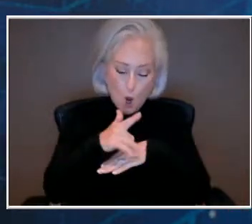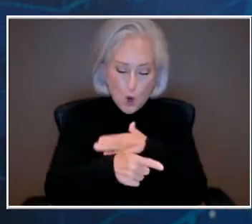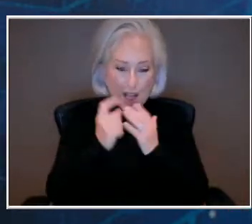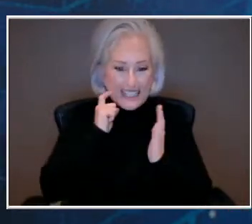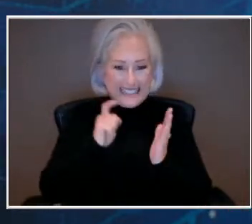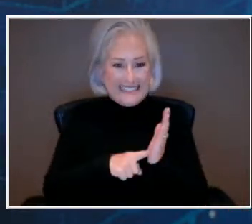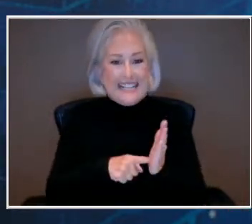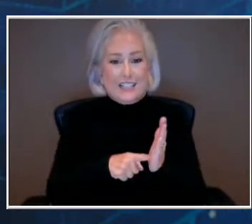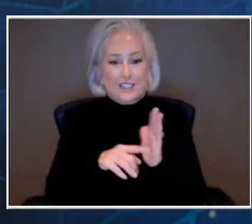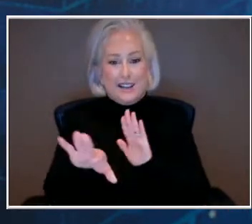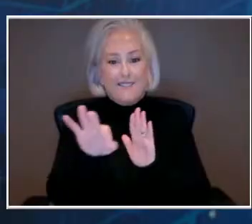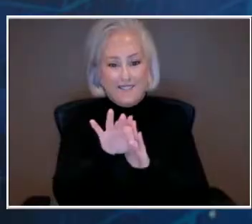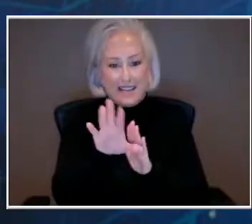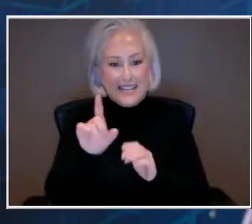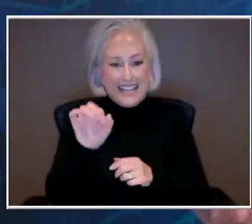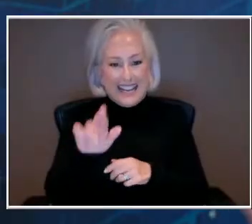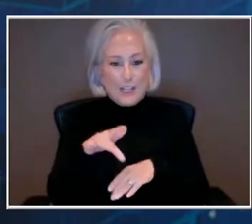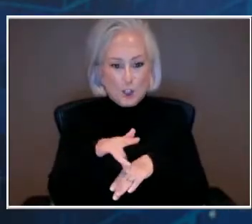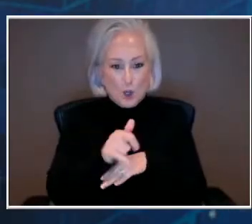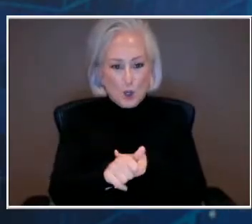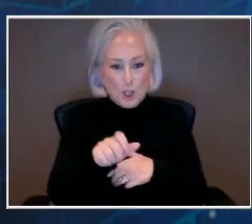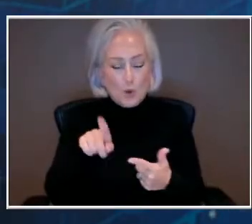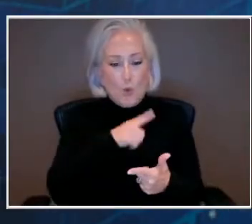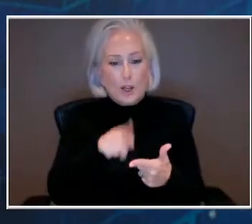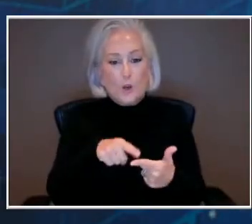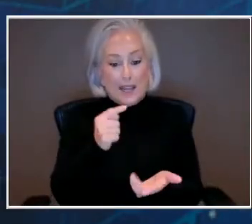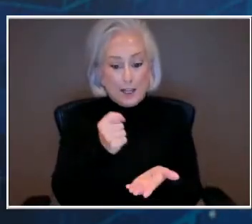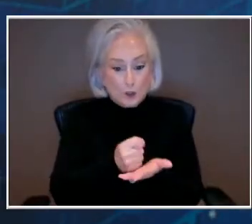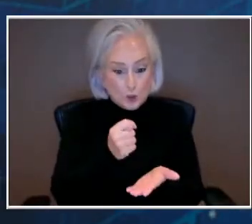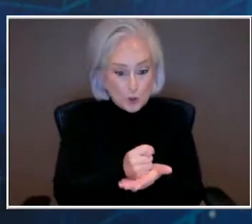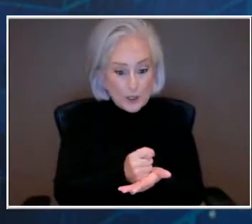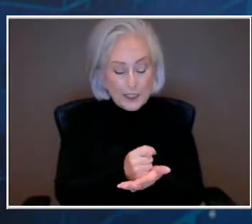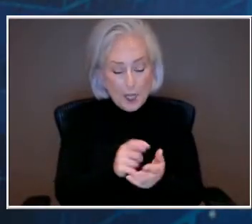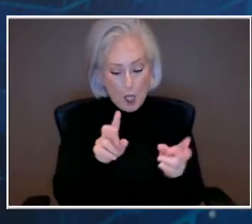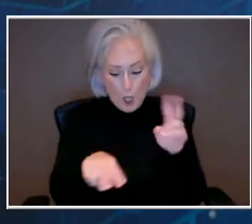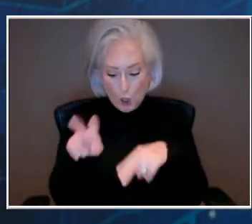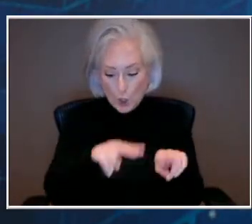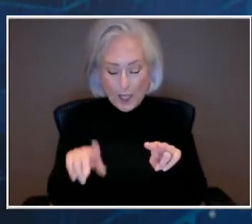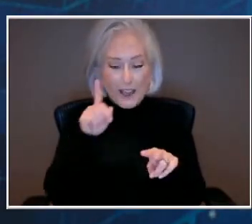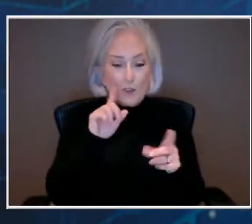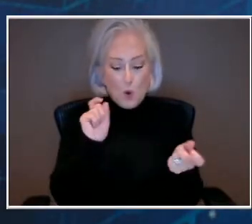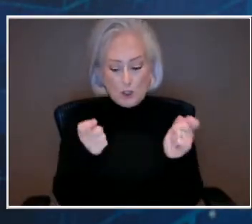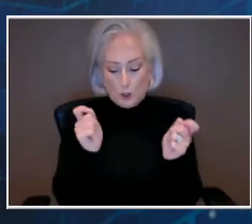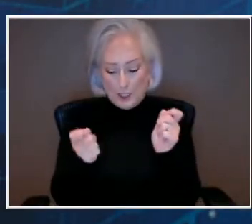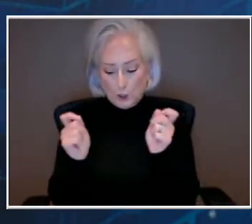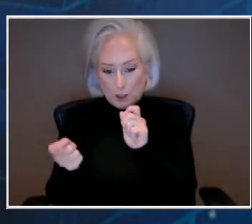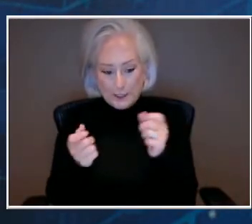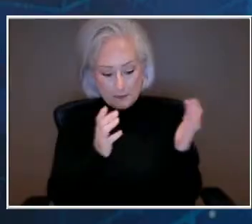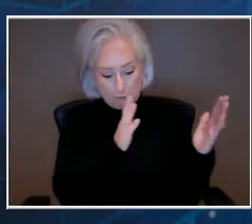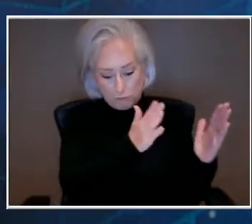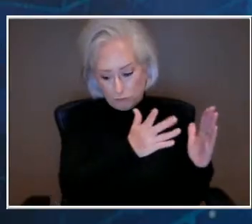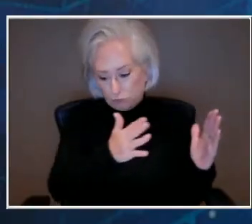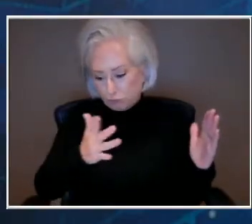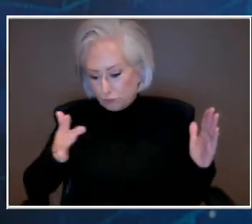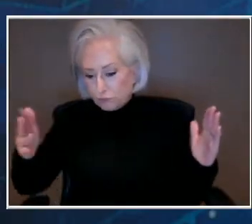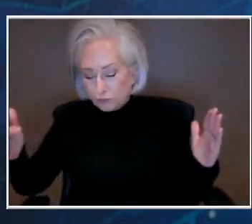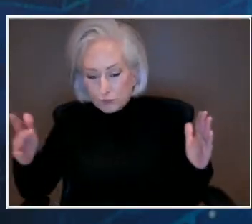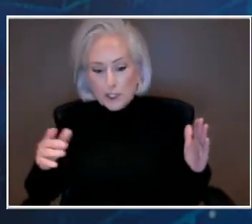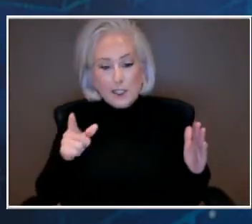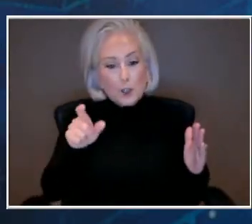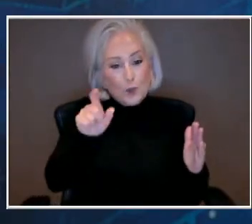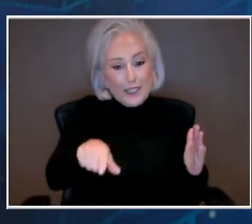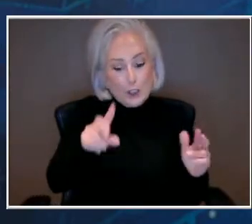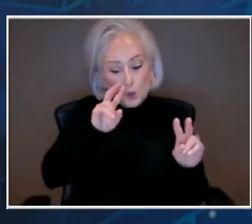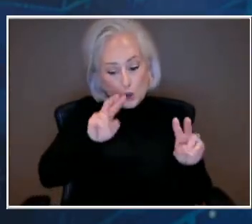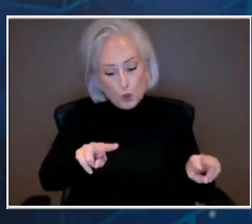cancers at an early stage when they're treatable, looking for changes on mammogram. And you really do have to look for facilities that offer you the